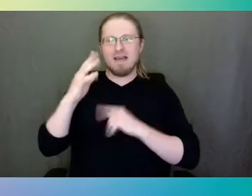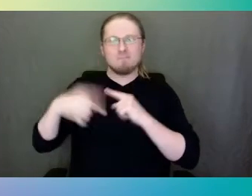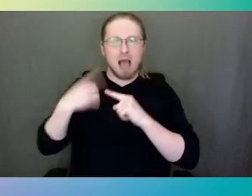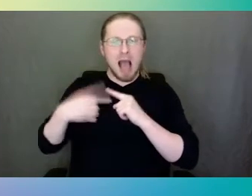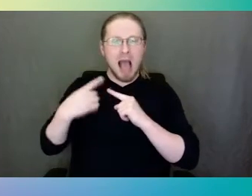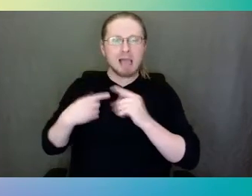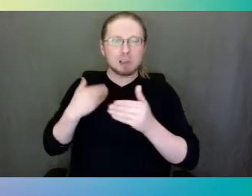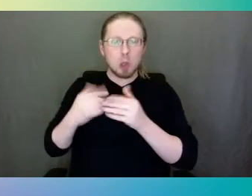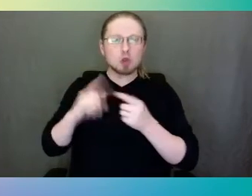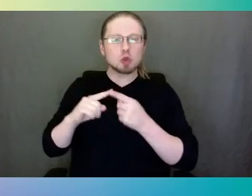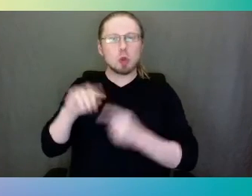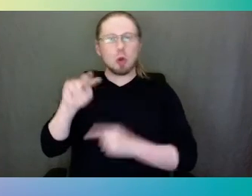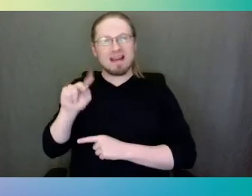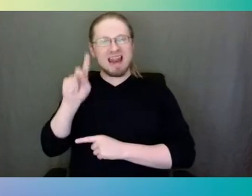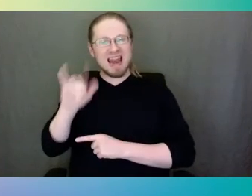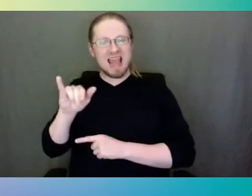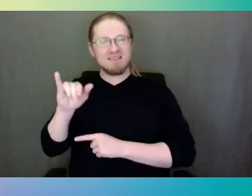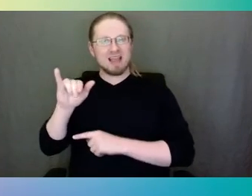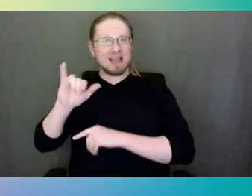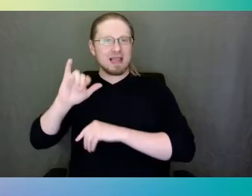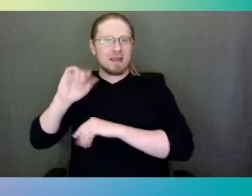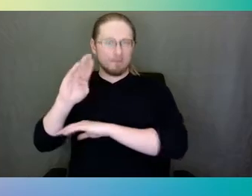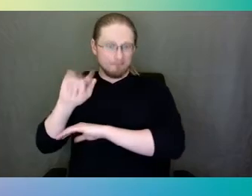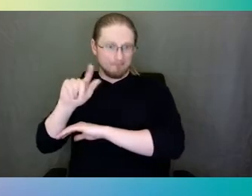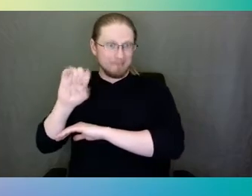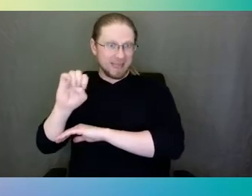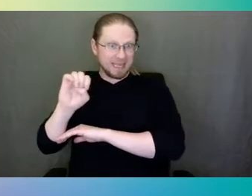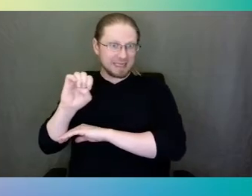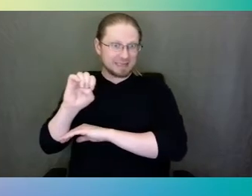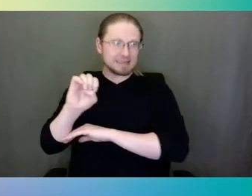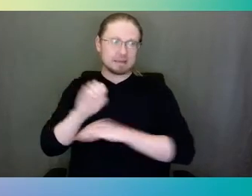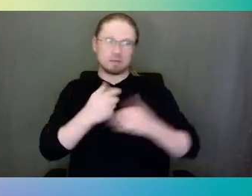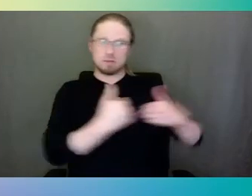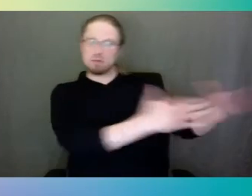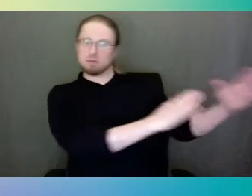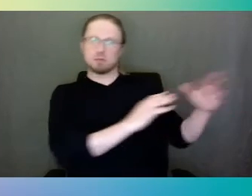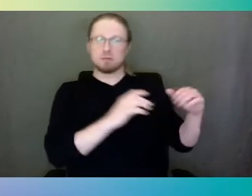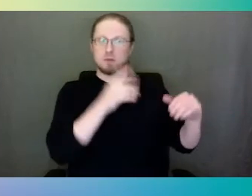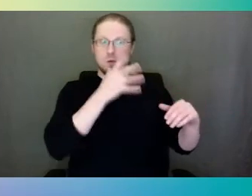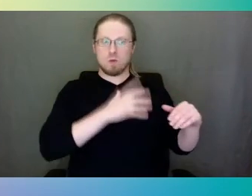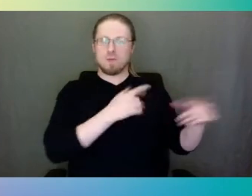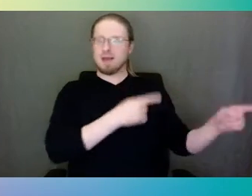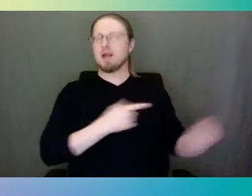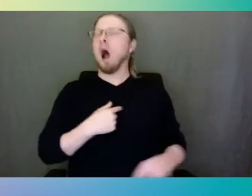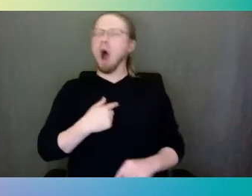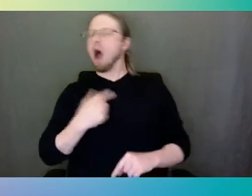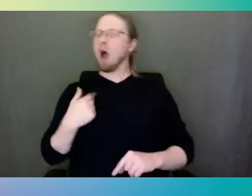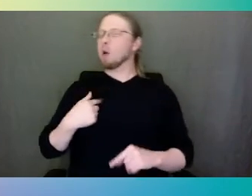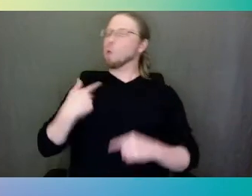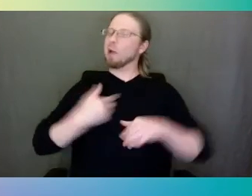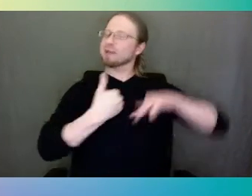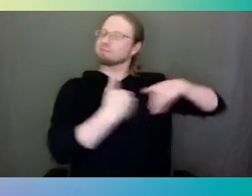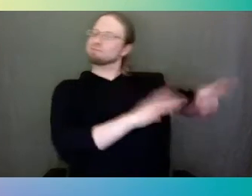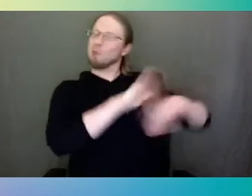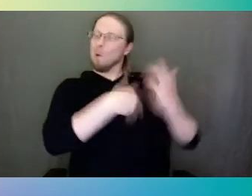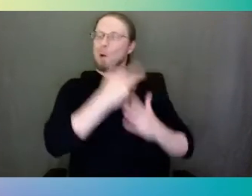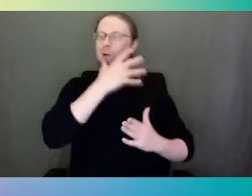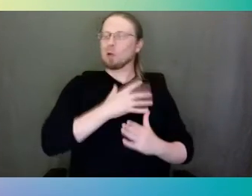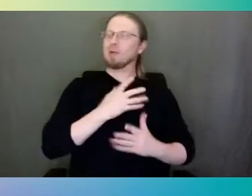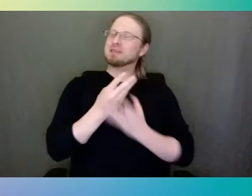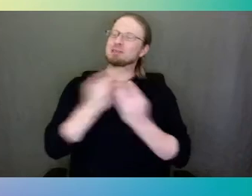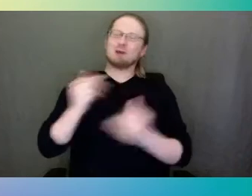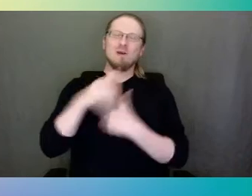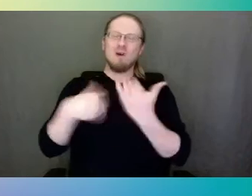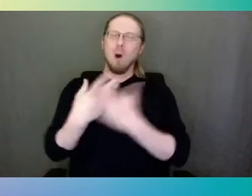States. Clearly, with the women out, they thought they had solved all their sexual deviancy problems. But this